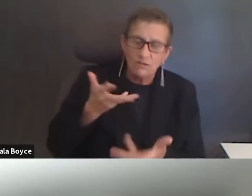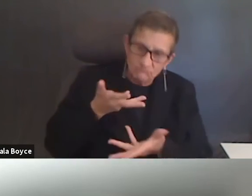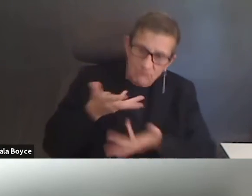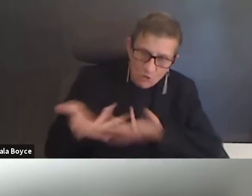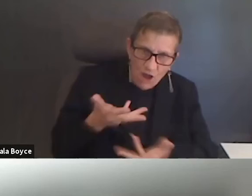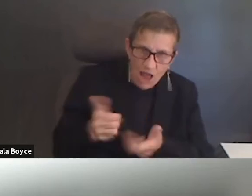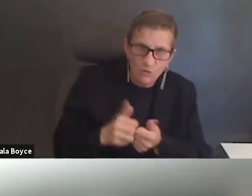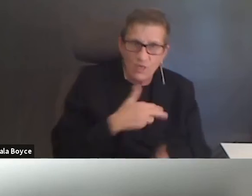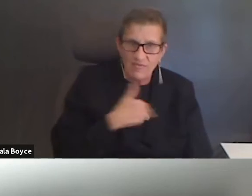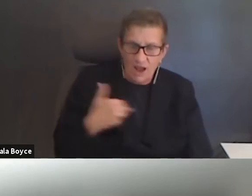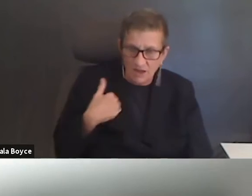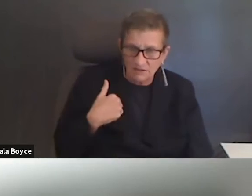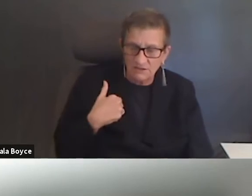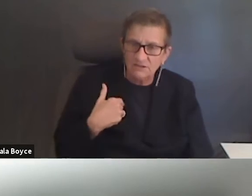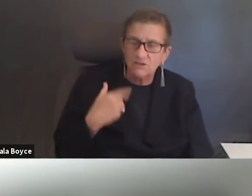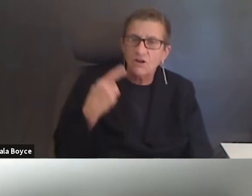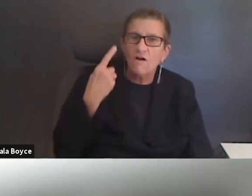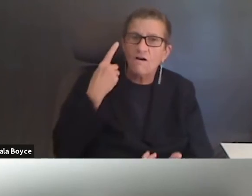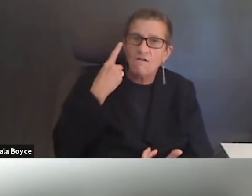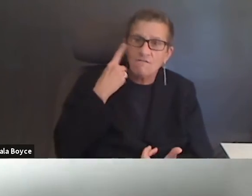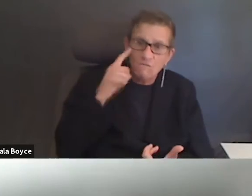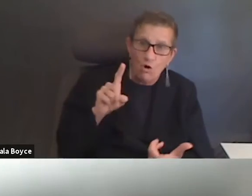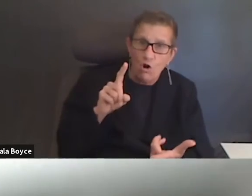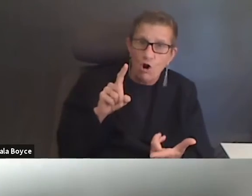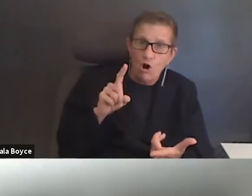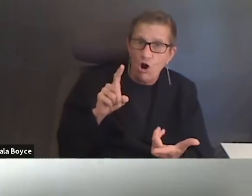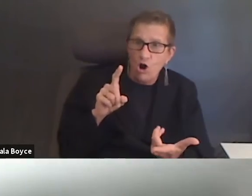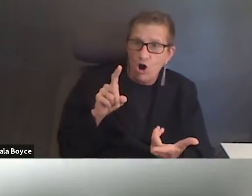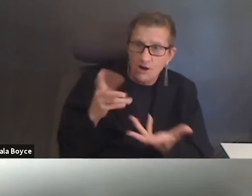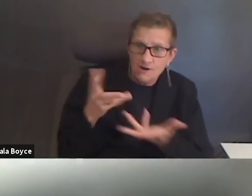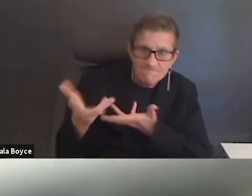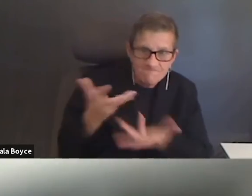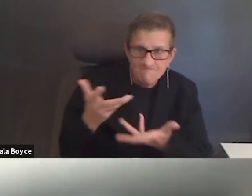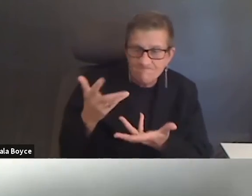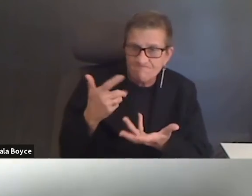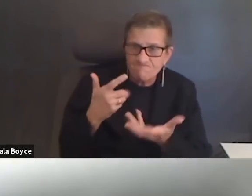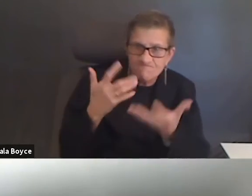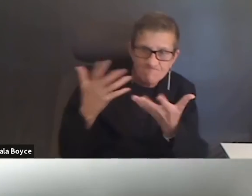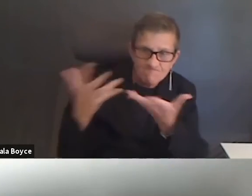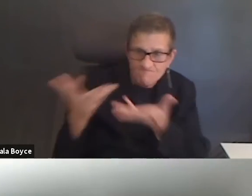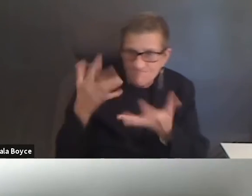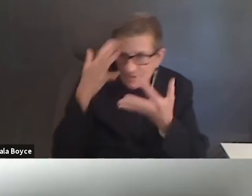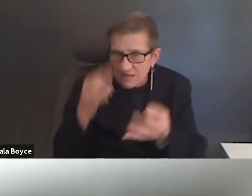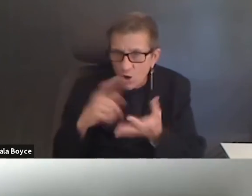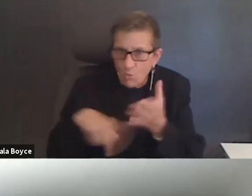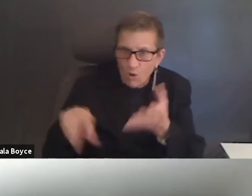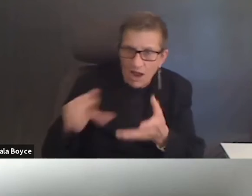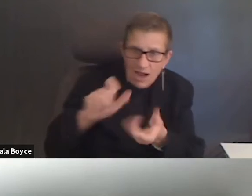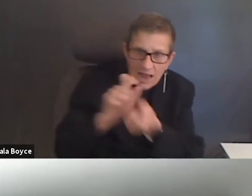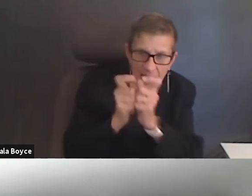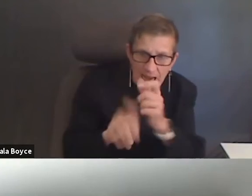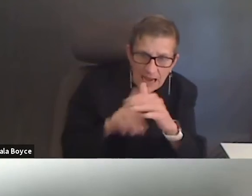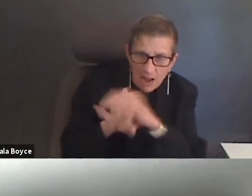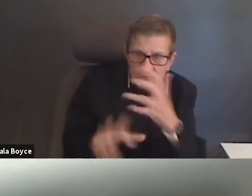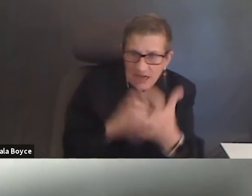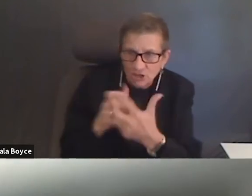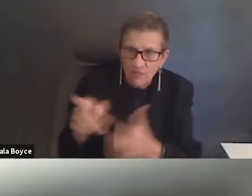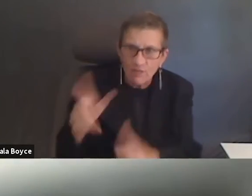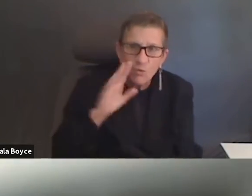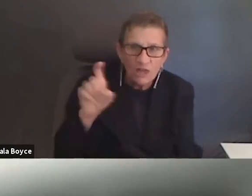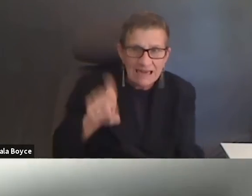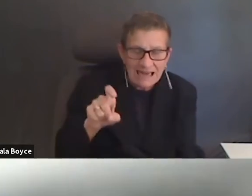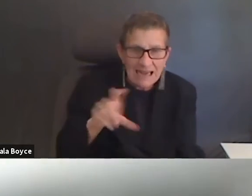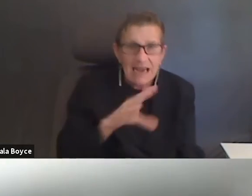to determine, if any, what accommodations they will need to succeed and continue to succeed at the